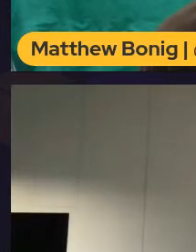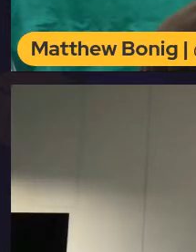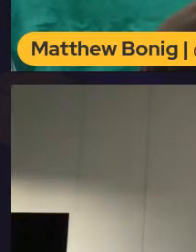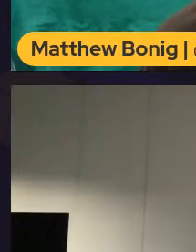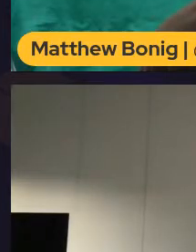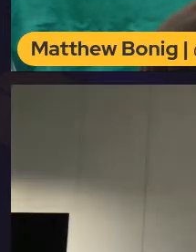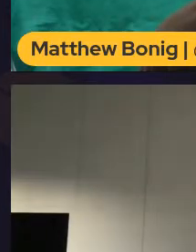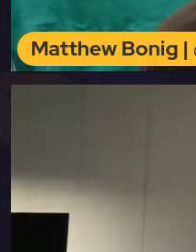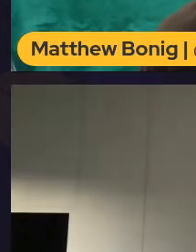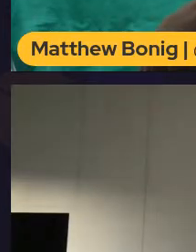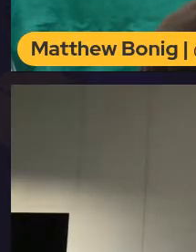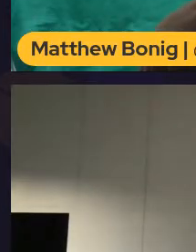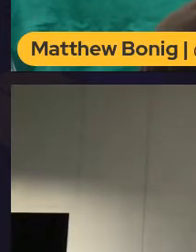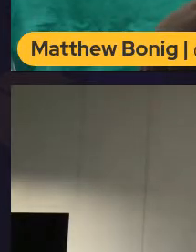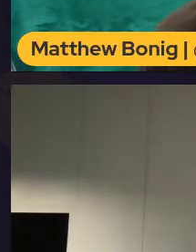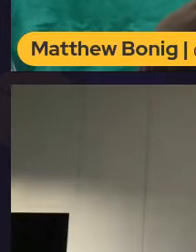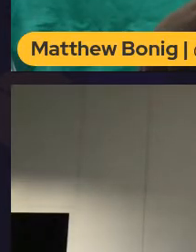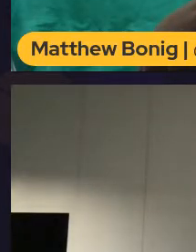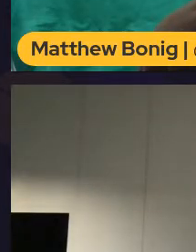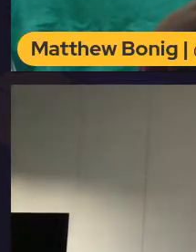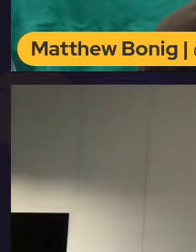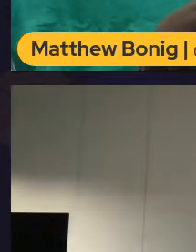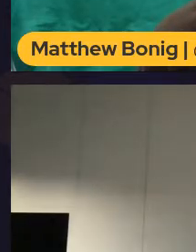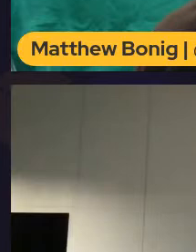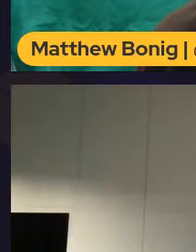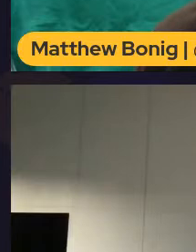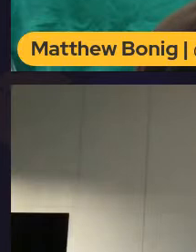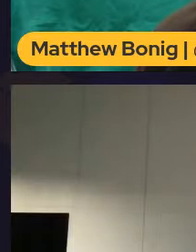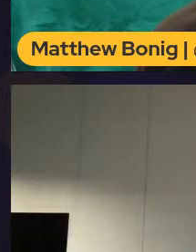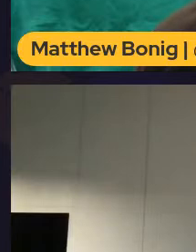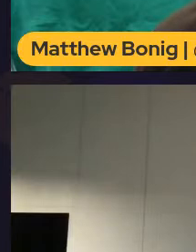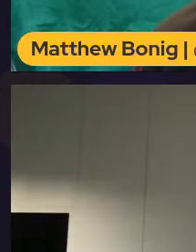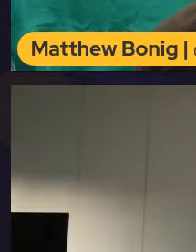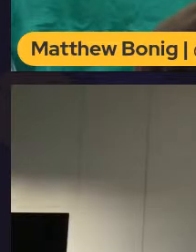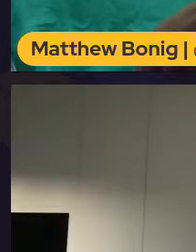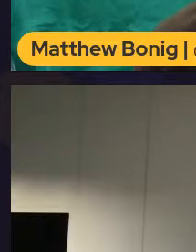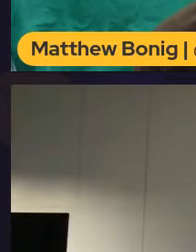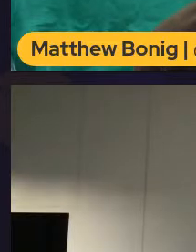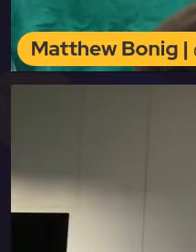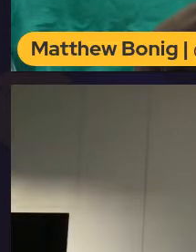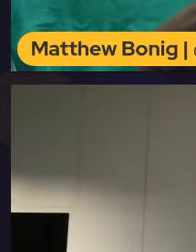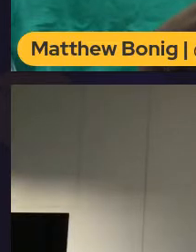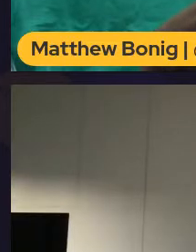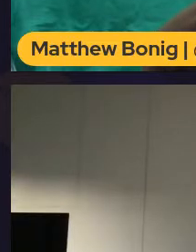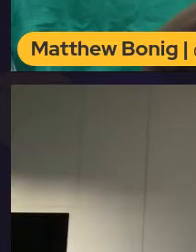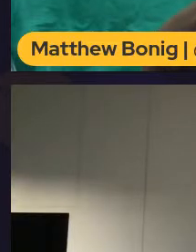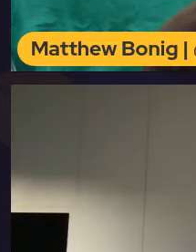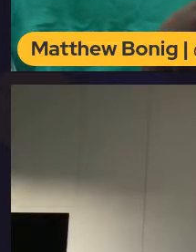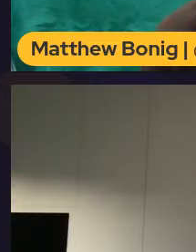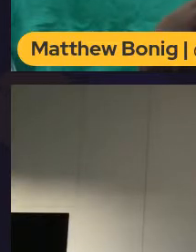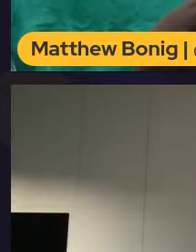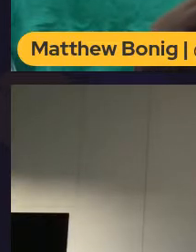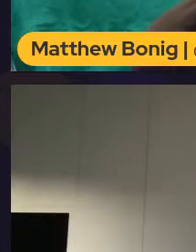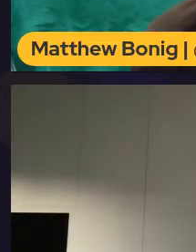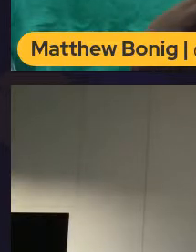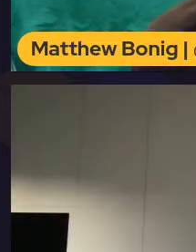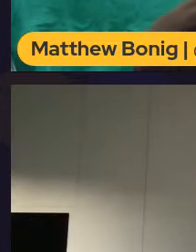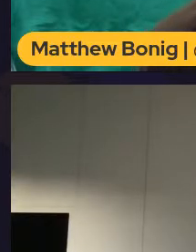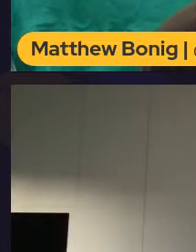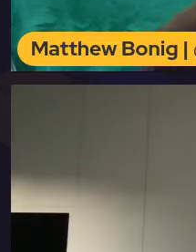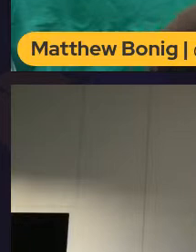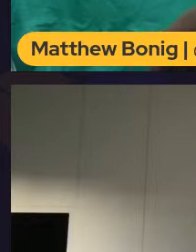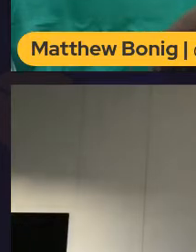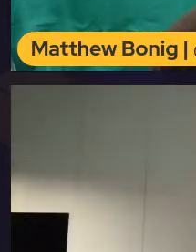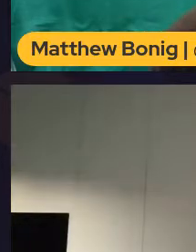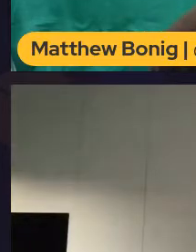alternatives to deprecated APIs. And an enablement of feature flags is also something that may change the behavior